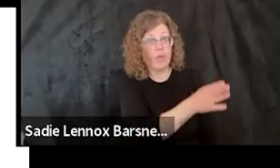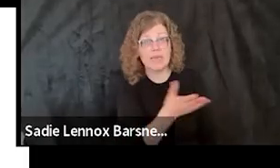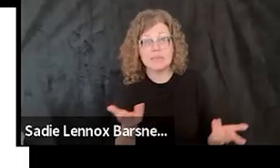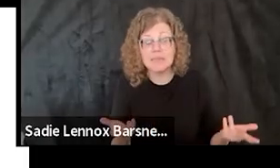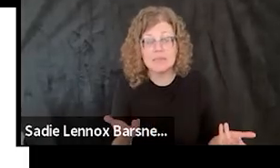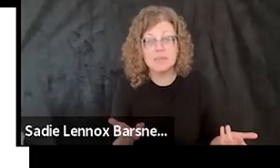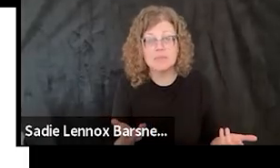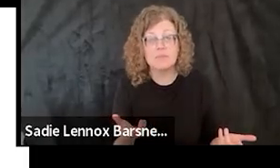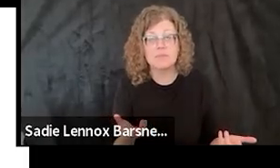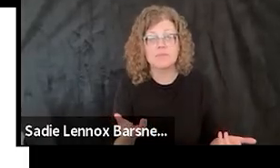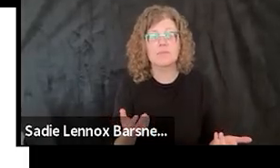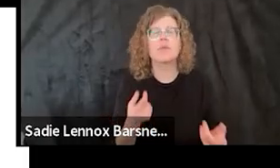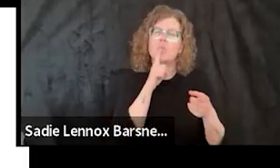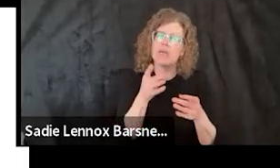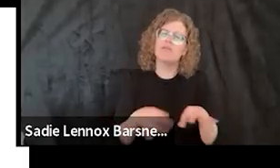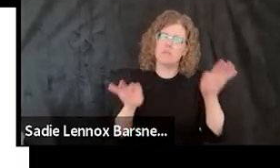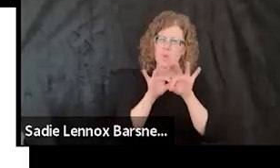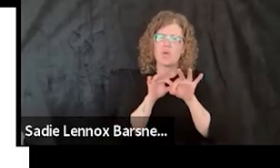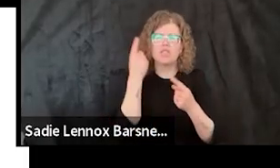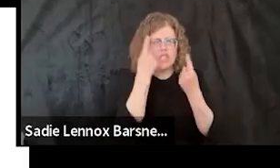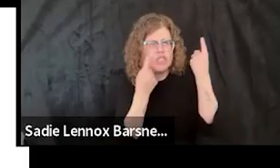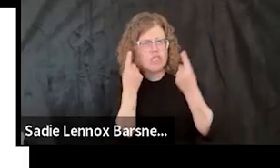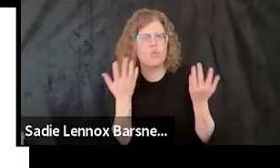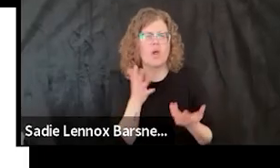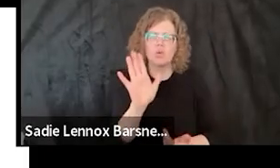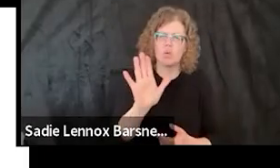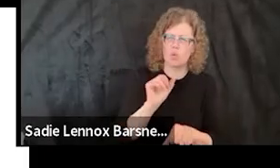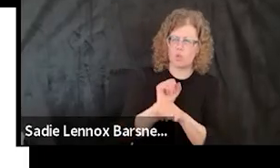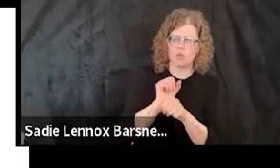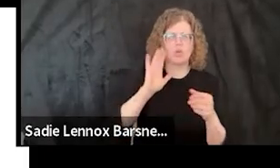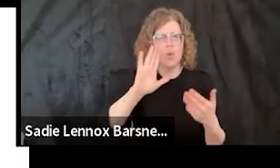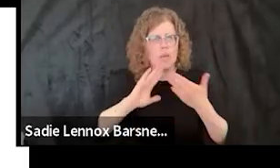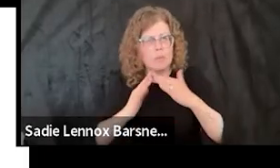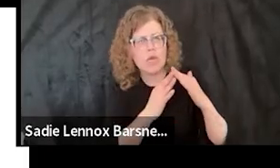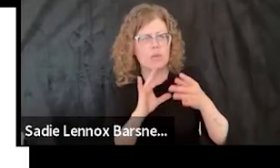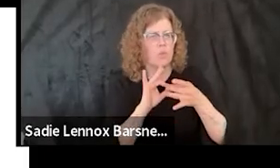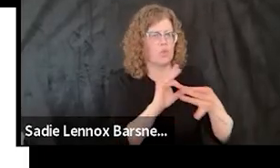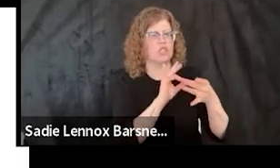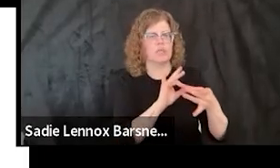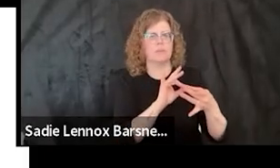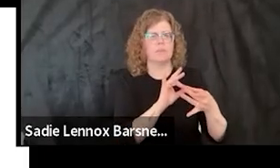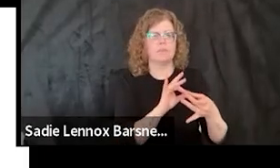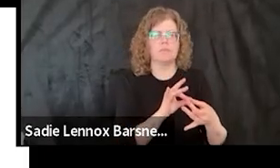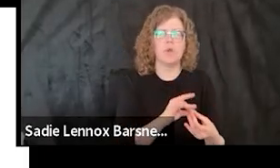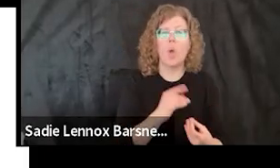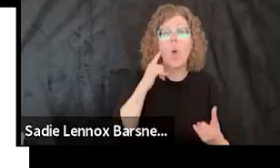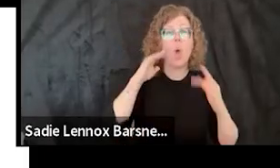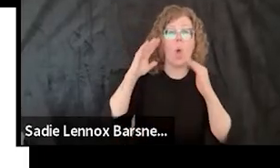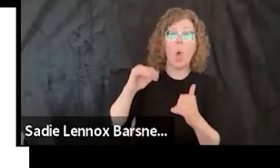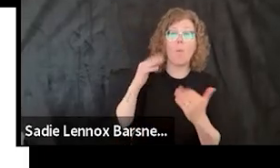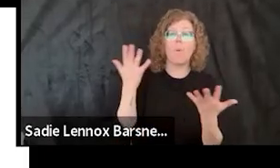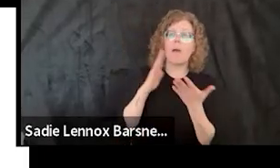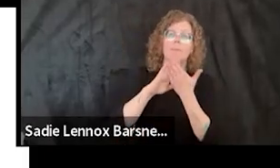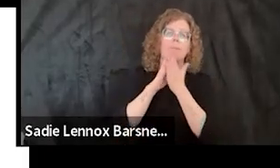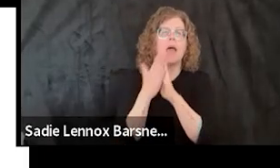on who your communities and relationships are or who you would like them to be. How you might either connect